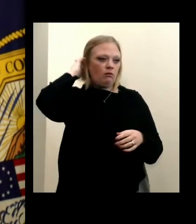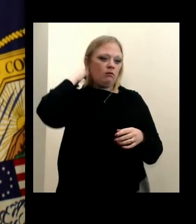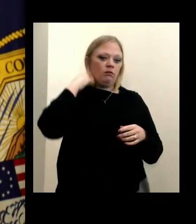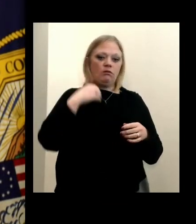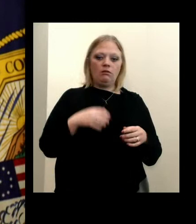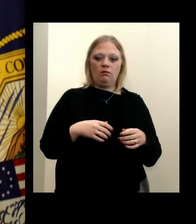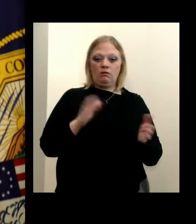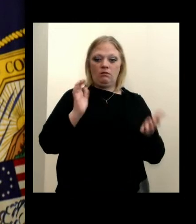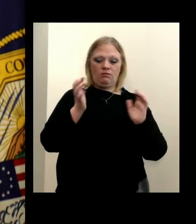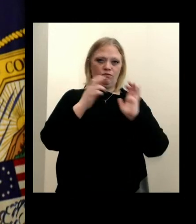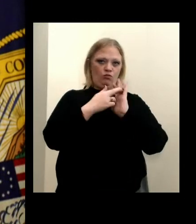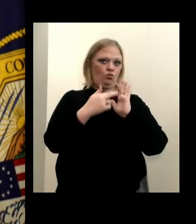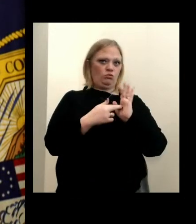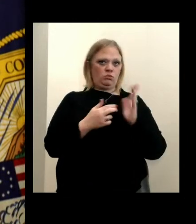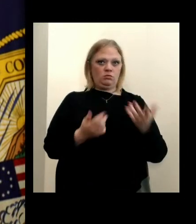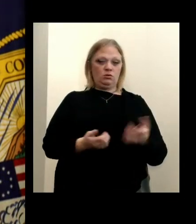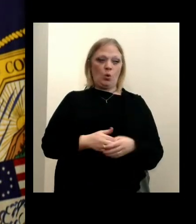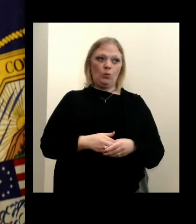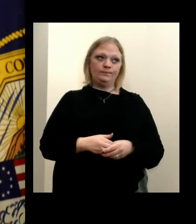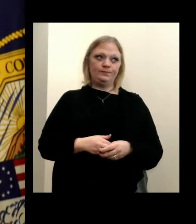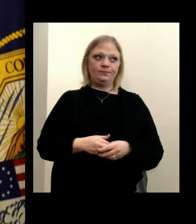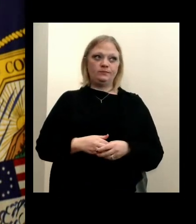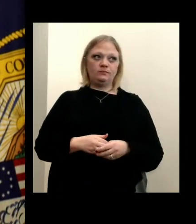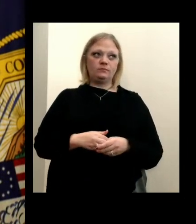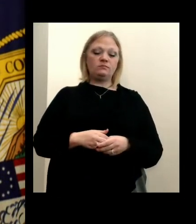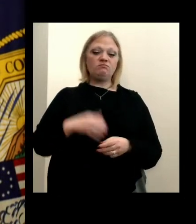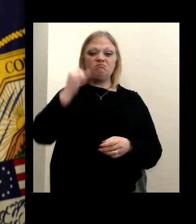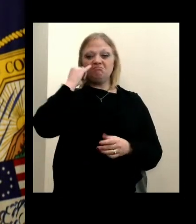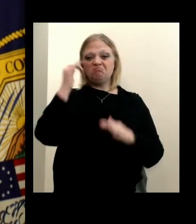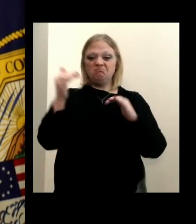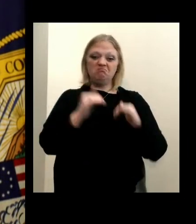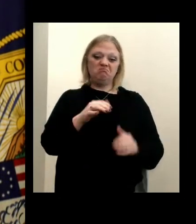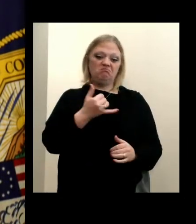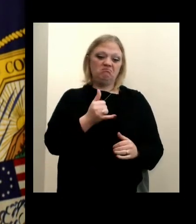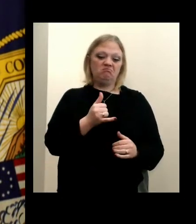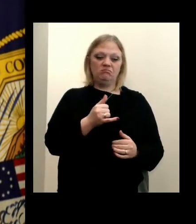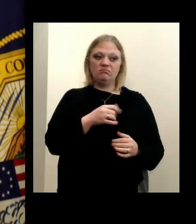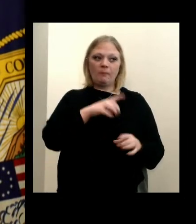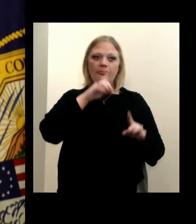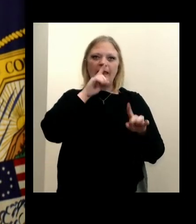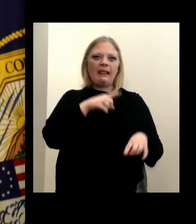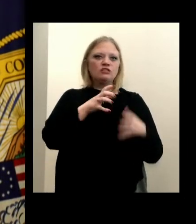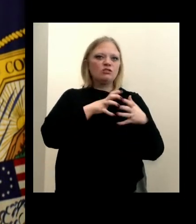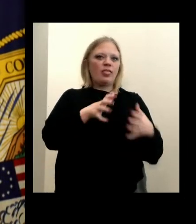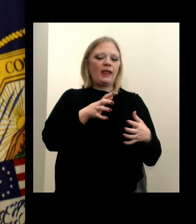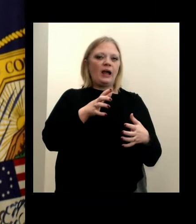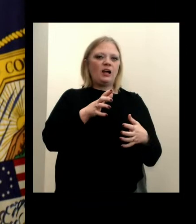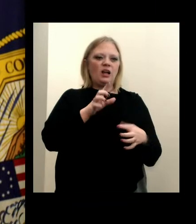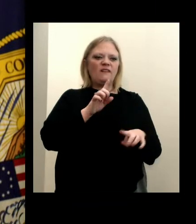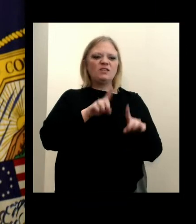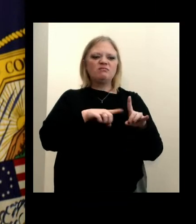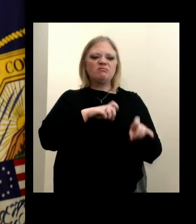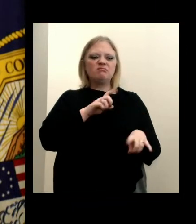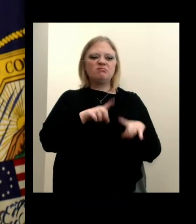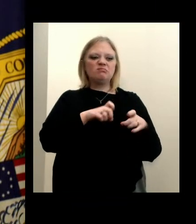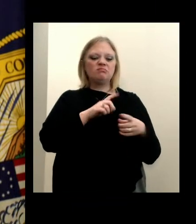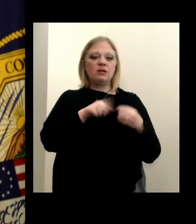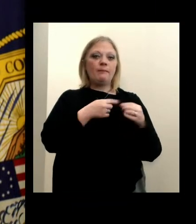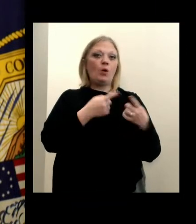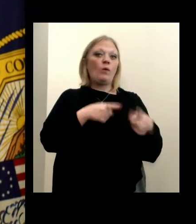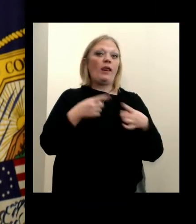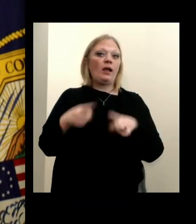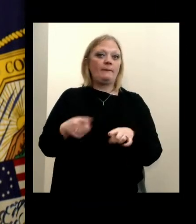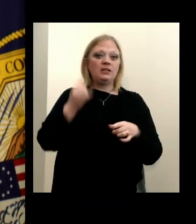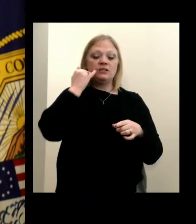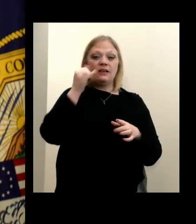the rules are. So if we went to yellow, it would answer a lot of questions with regards to what happens if the